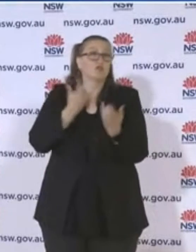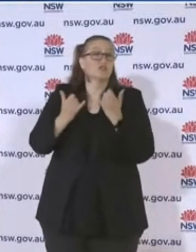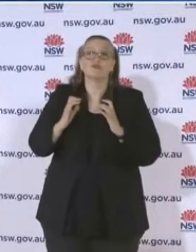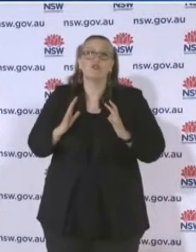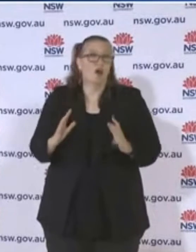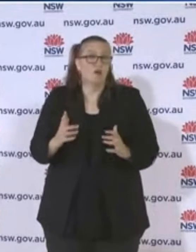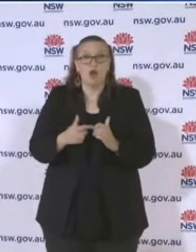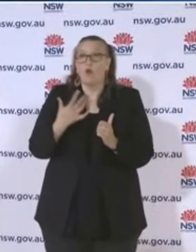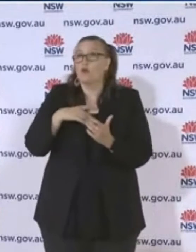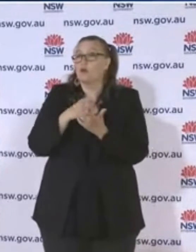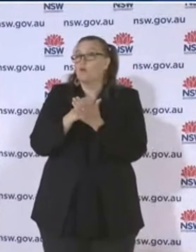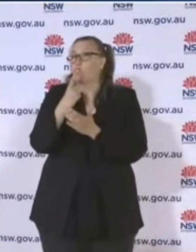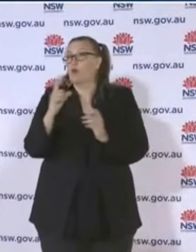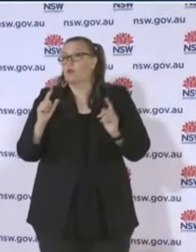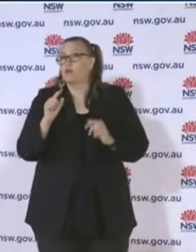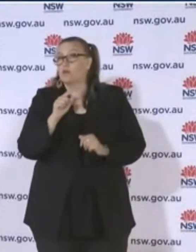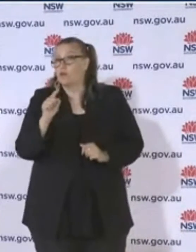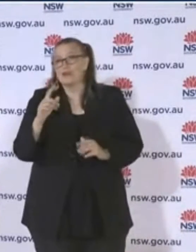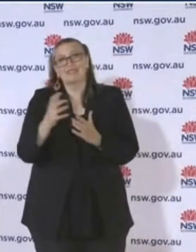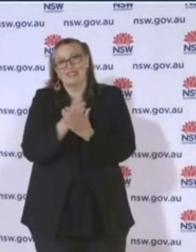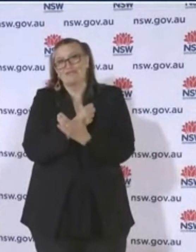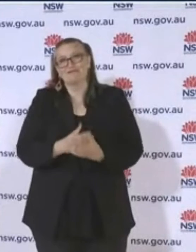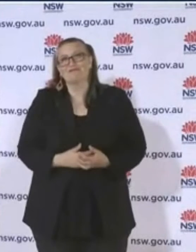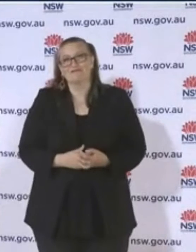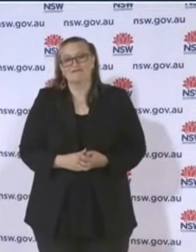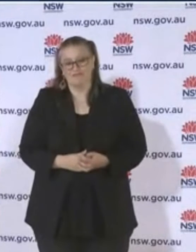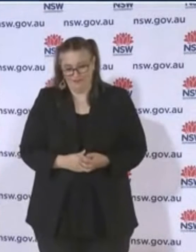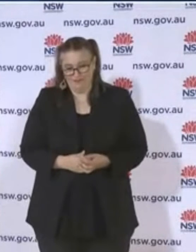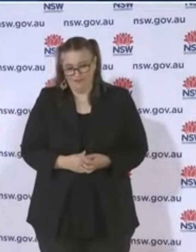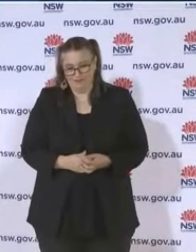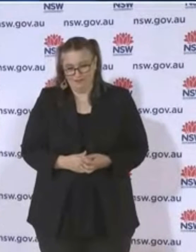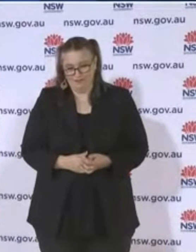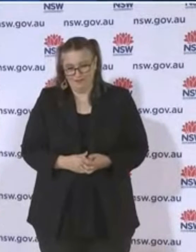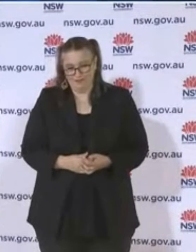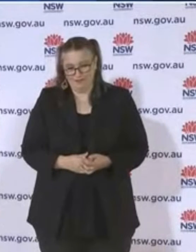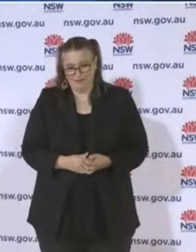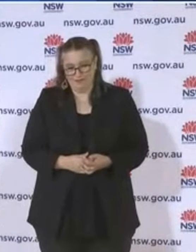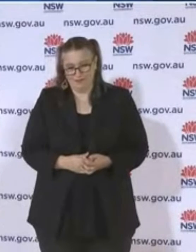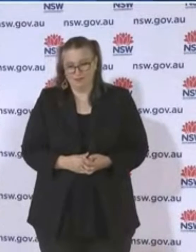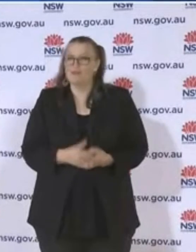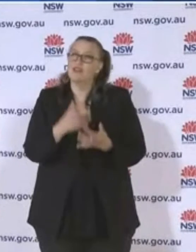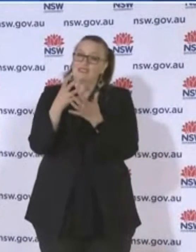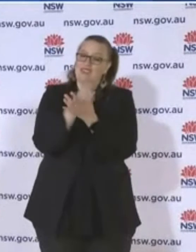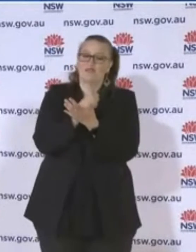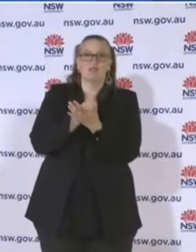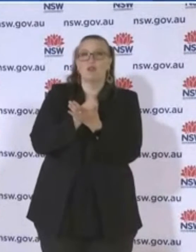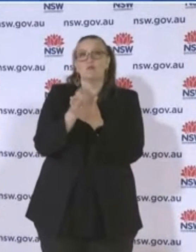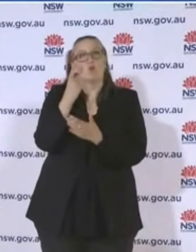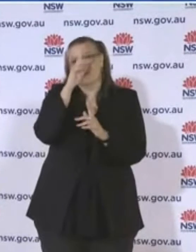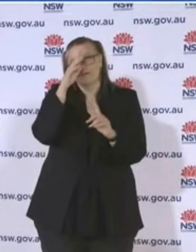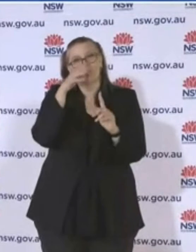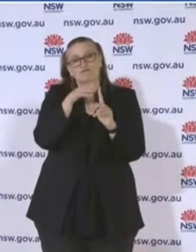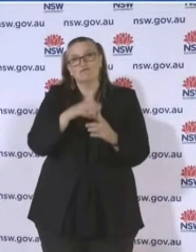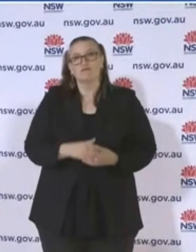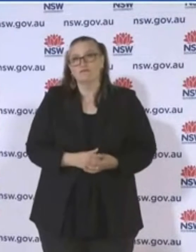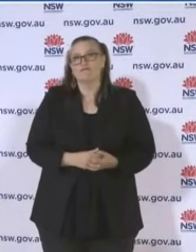much as possible. And safety and public health is always our primary concern, but also getting the balance right when it's okay to provide